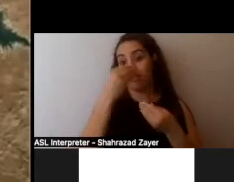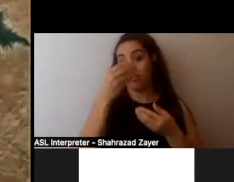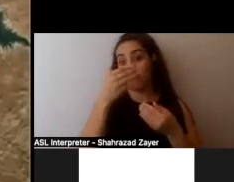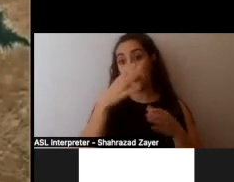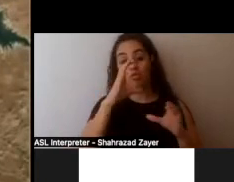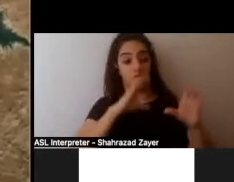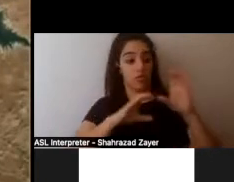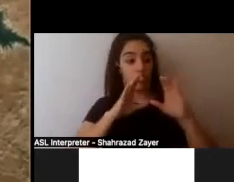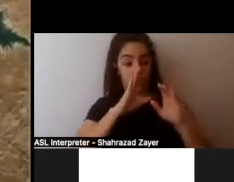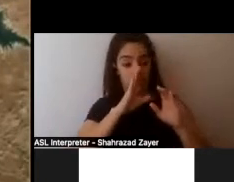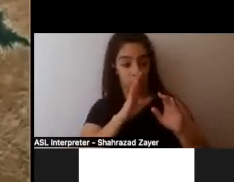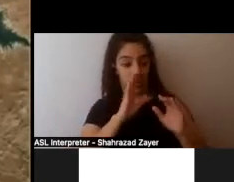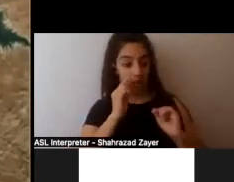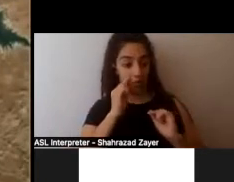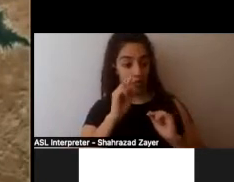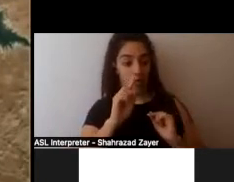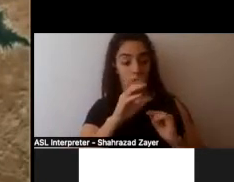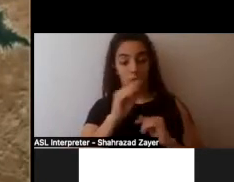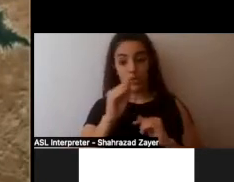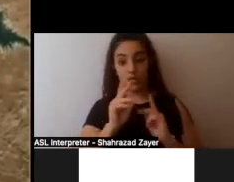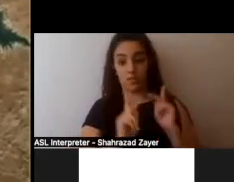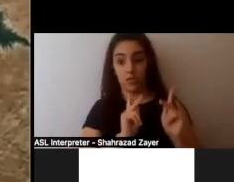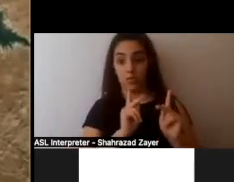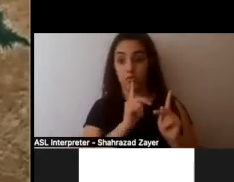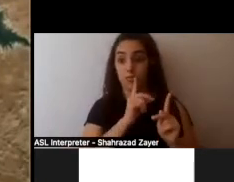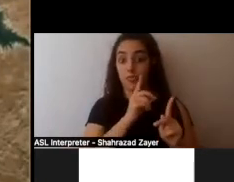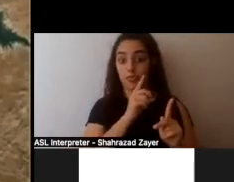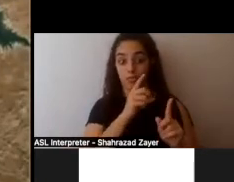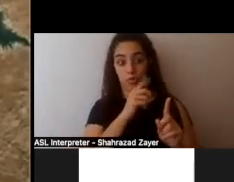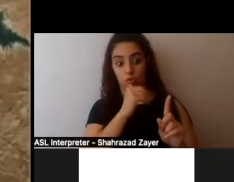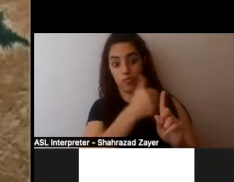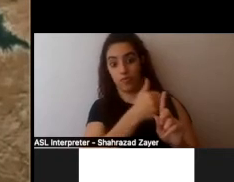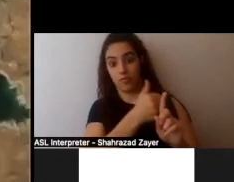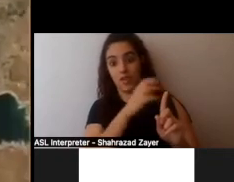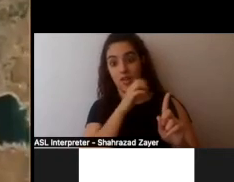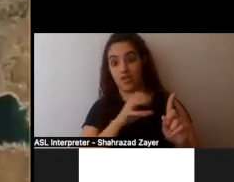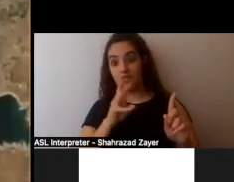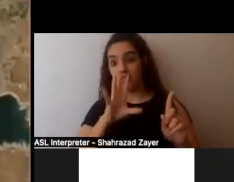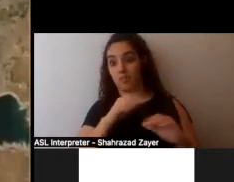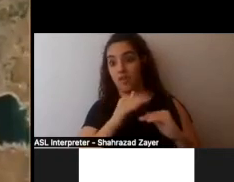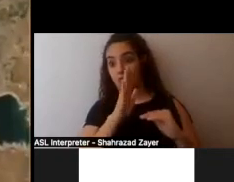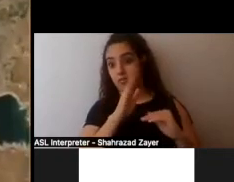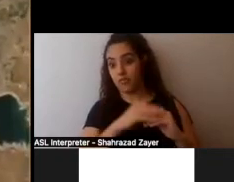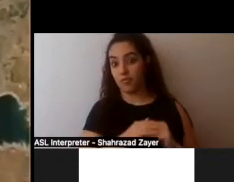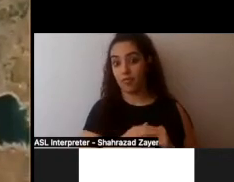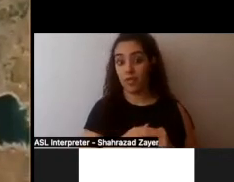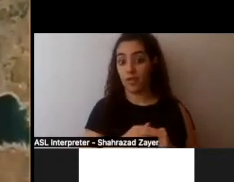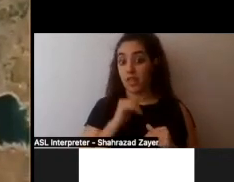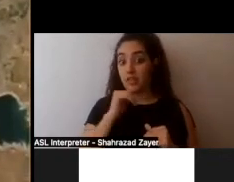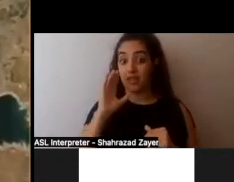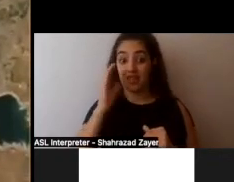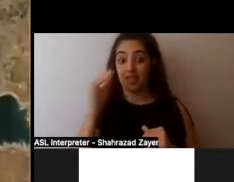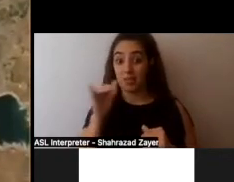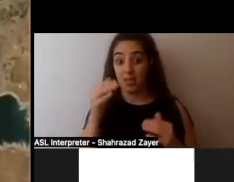for the percentage of people who are 65 plus. And it doesn't look like there are any real patterns or